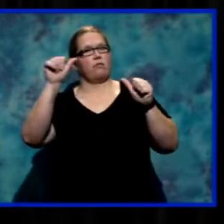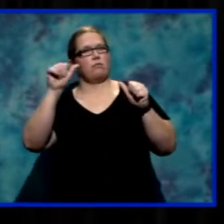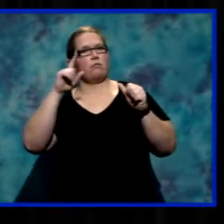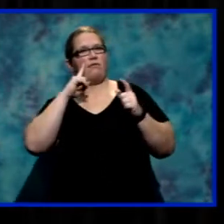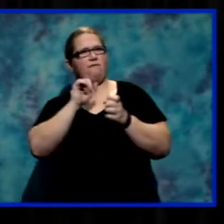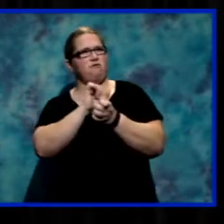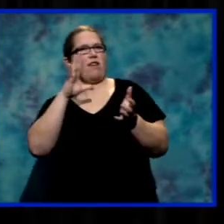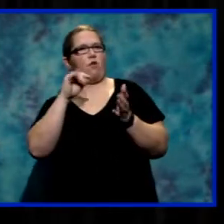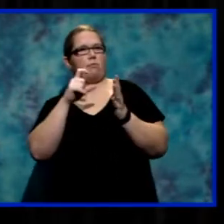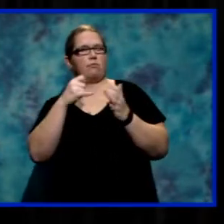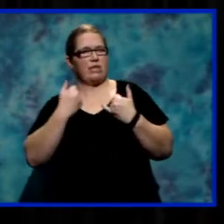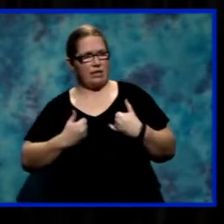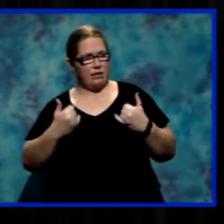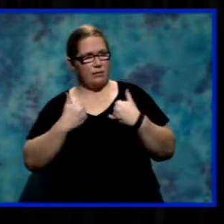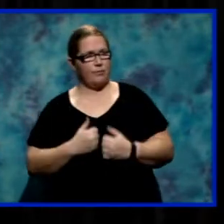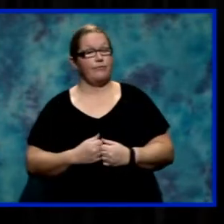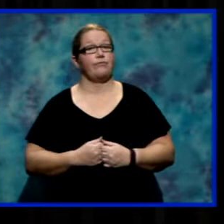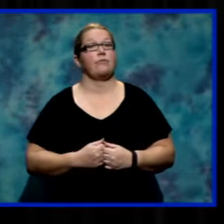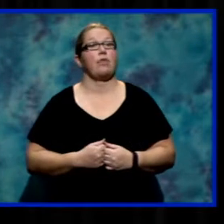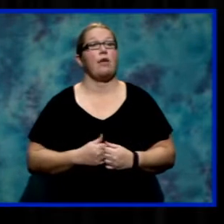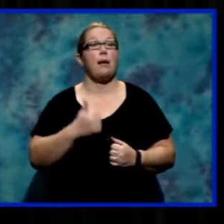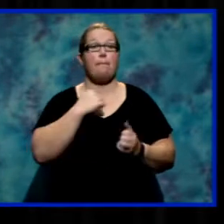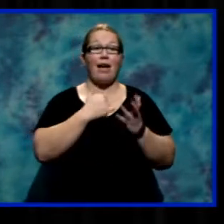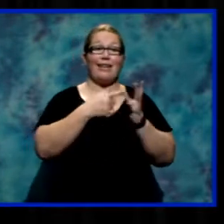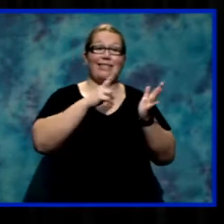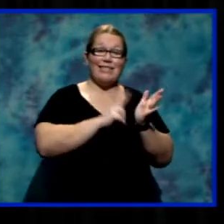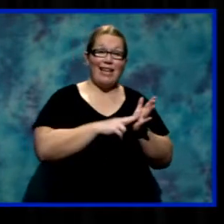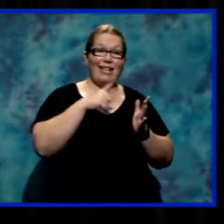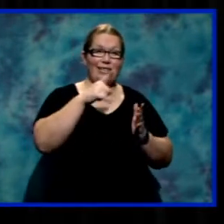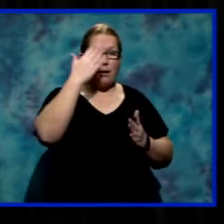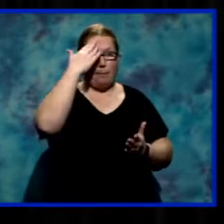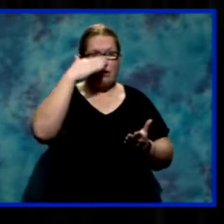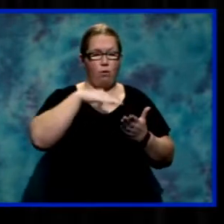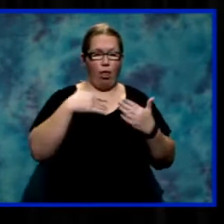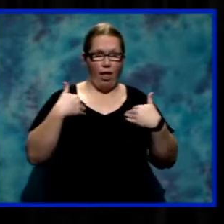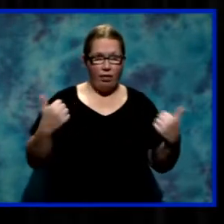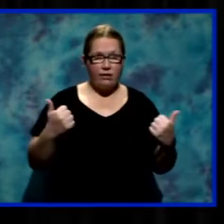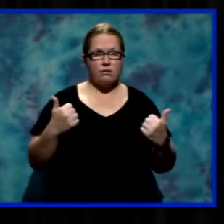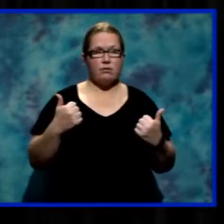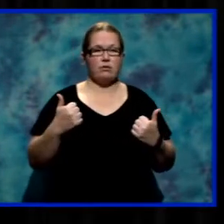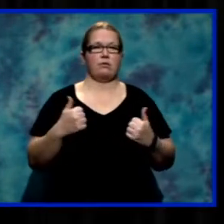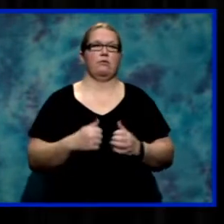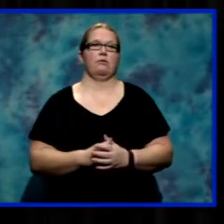disease. My son's mental health is quickly deteriorating. Please pray for him.